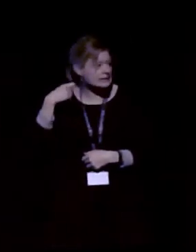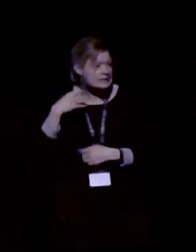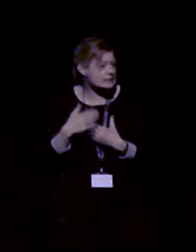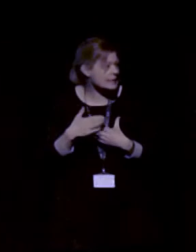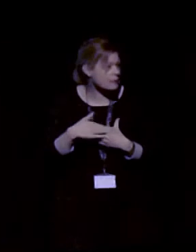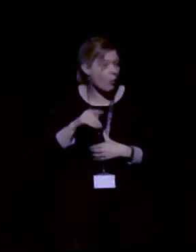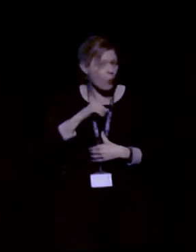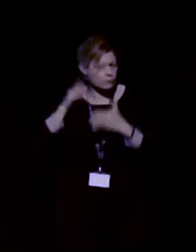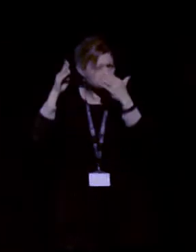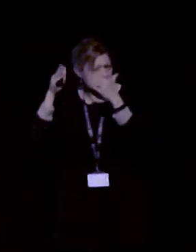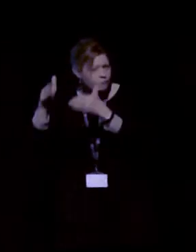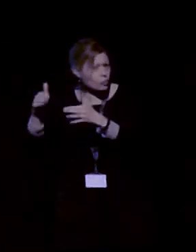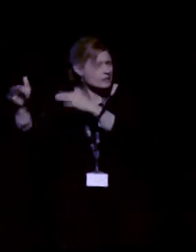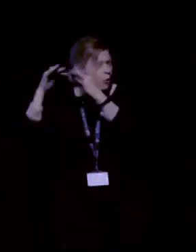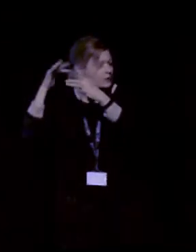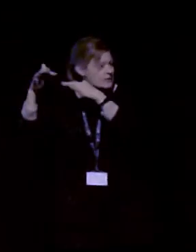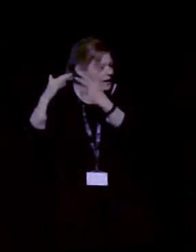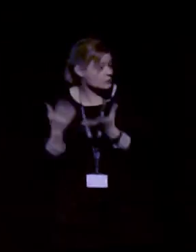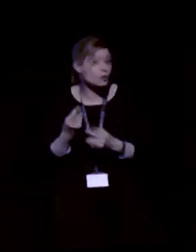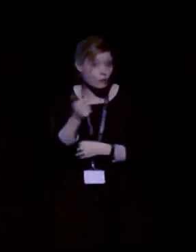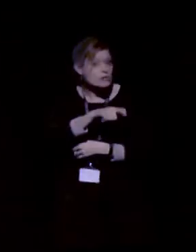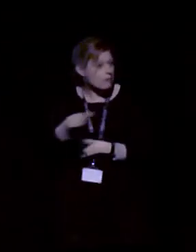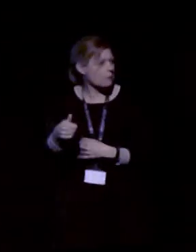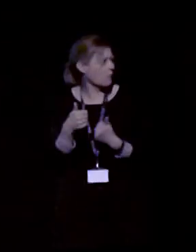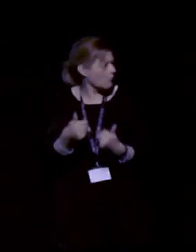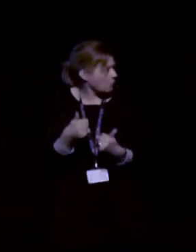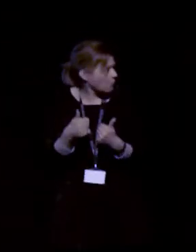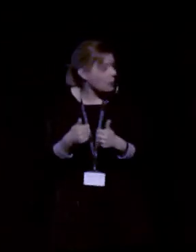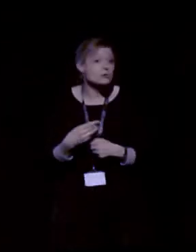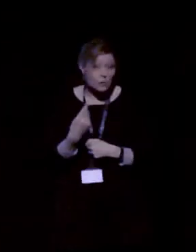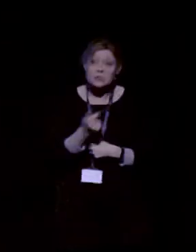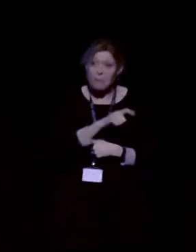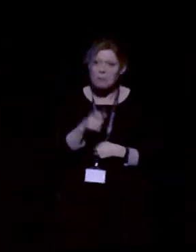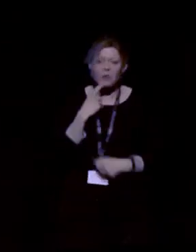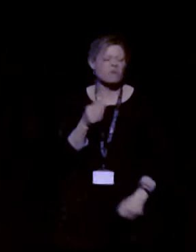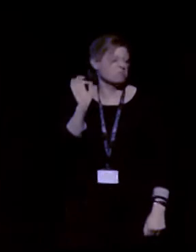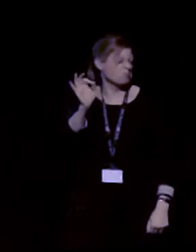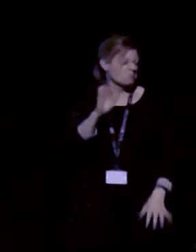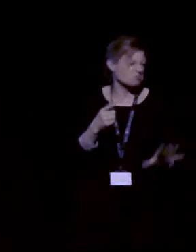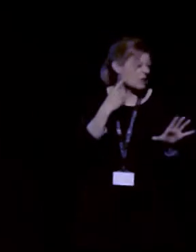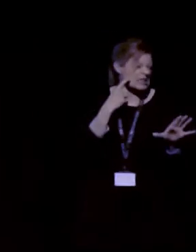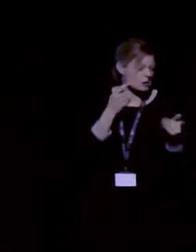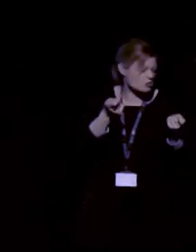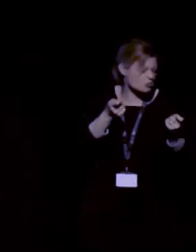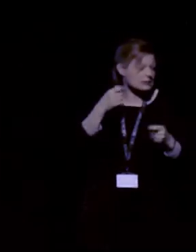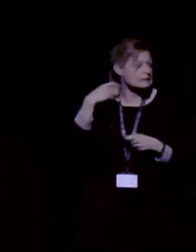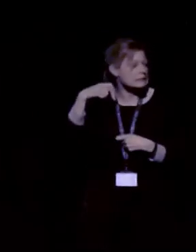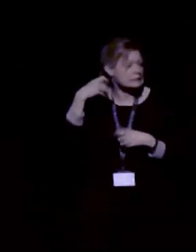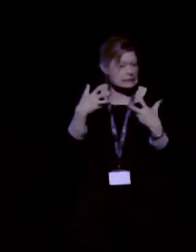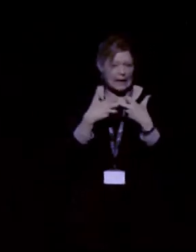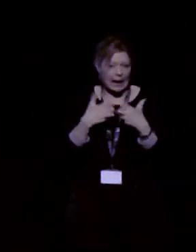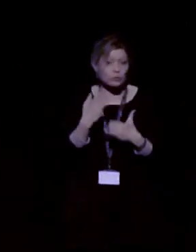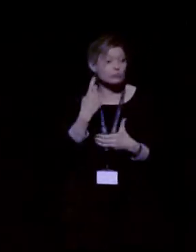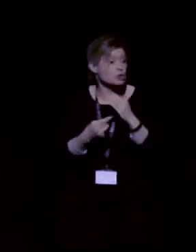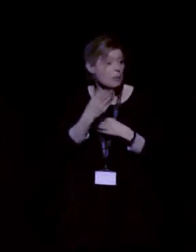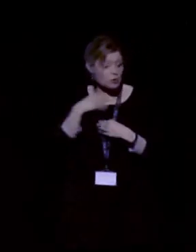And that worked for some people. And so people thought, oh, well, that's great. We can treat tinnitus just with masking sounds. But it turns out